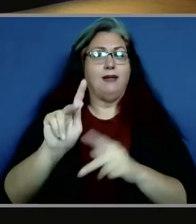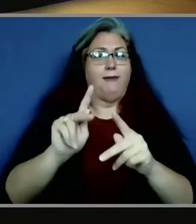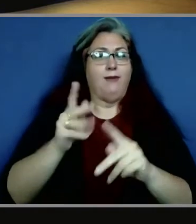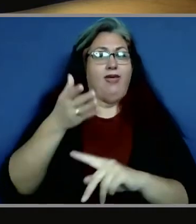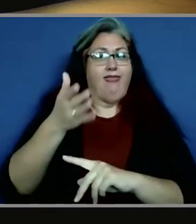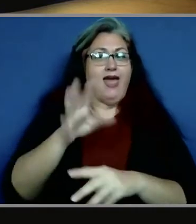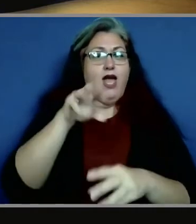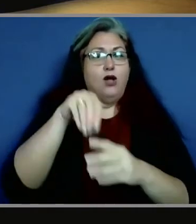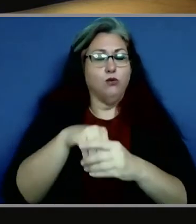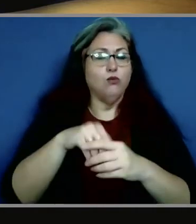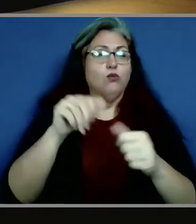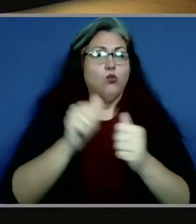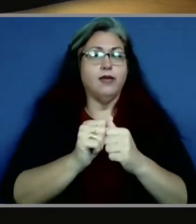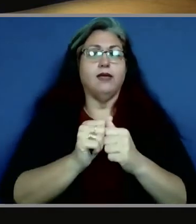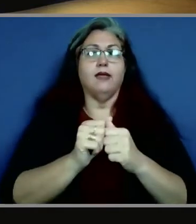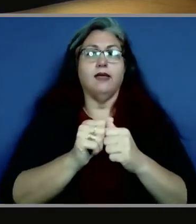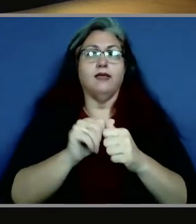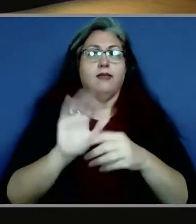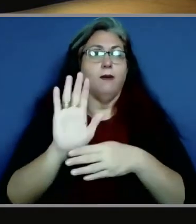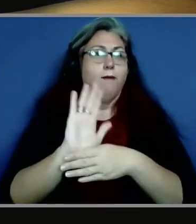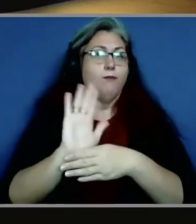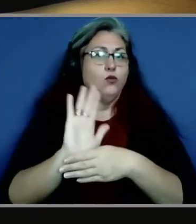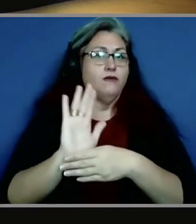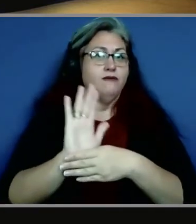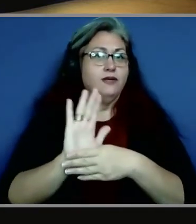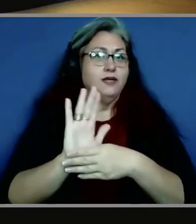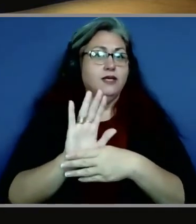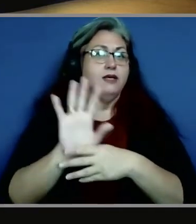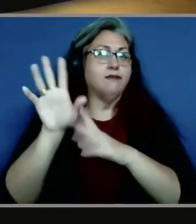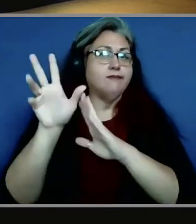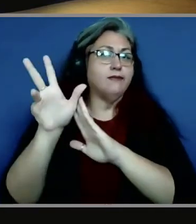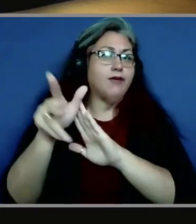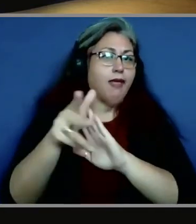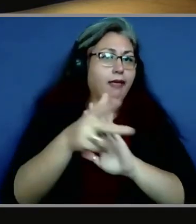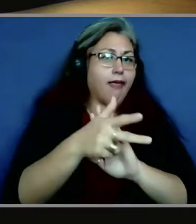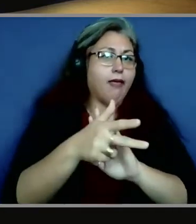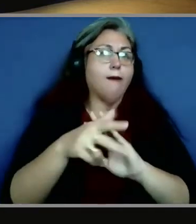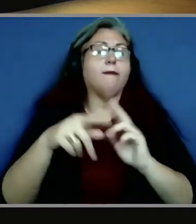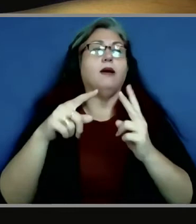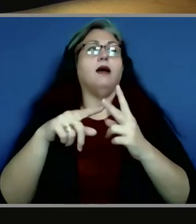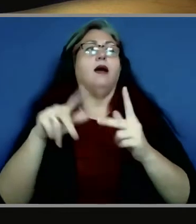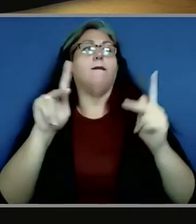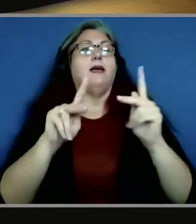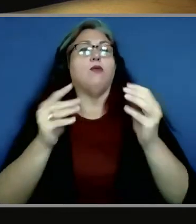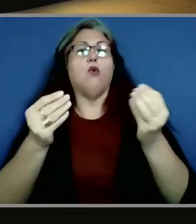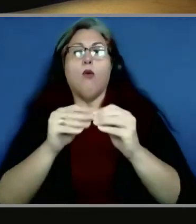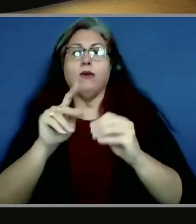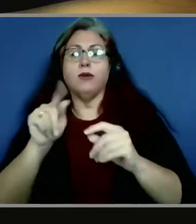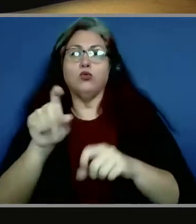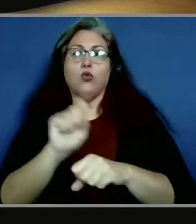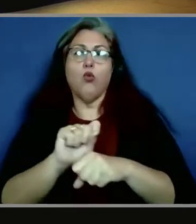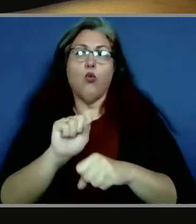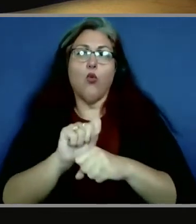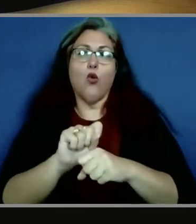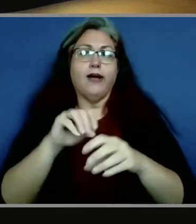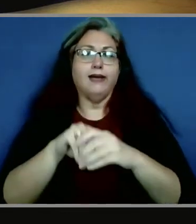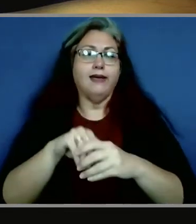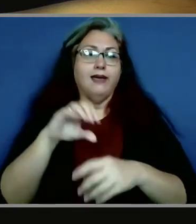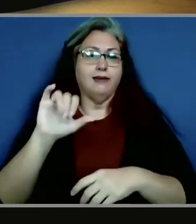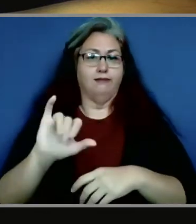in the movie industry, and more people with disabilities working in the county, and